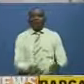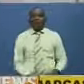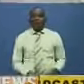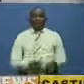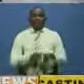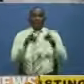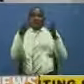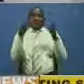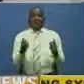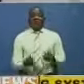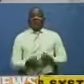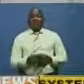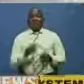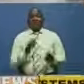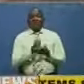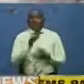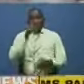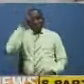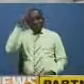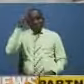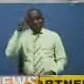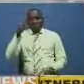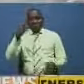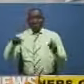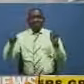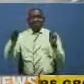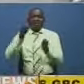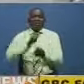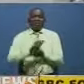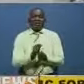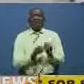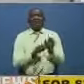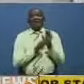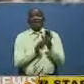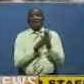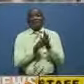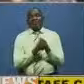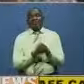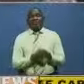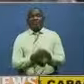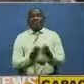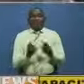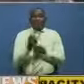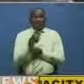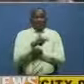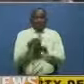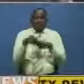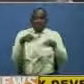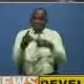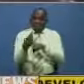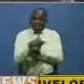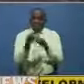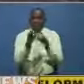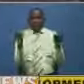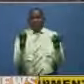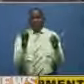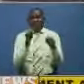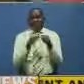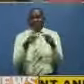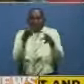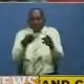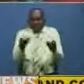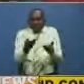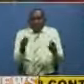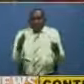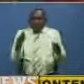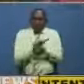But today, the concept has changed. For instance, today is not one market day, and yet there are